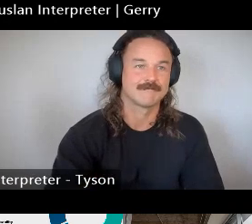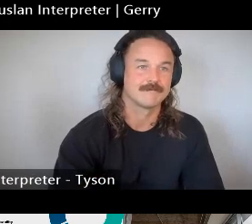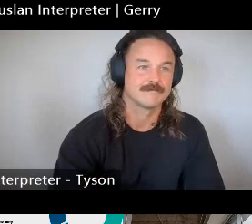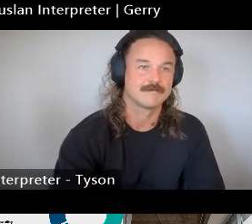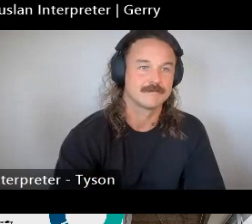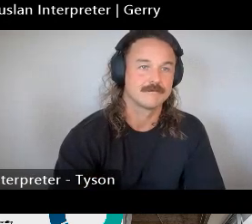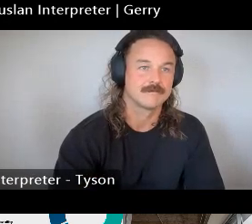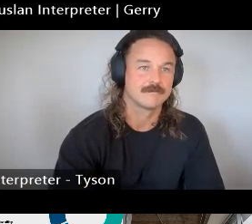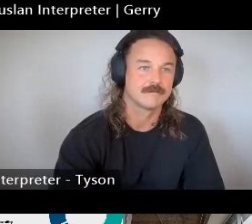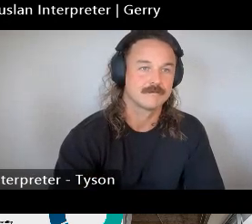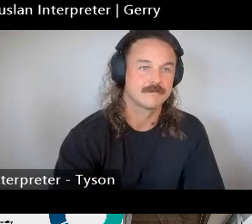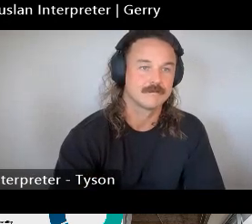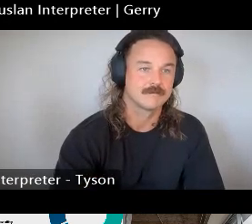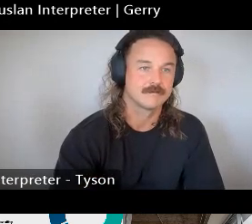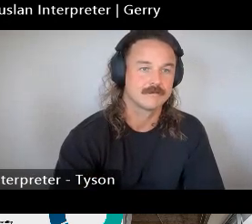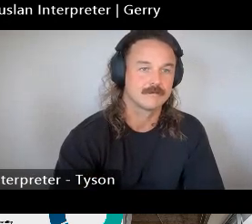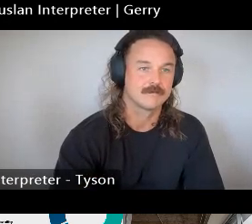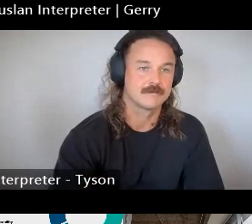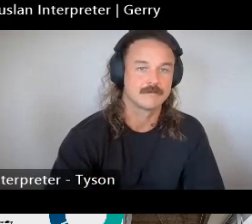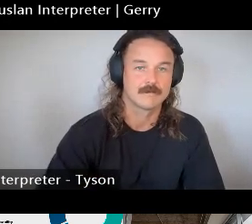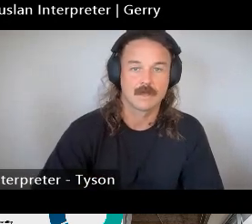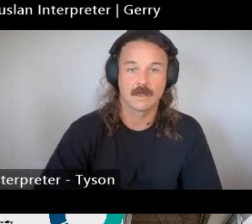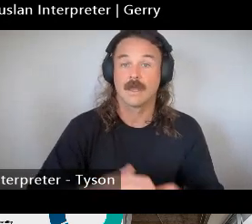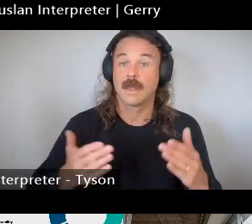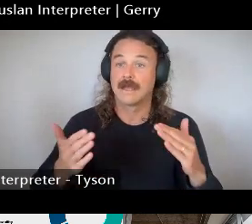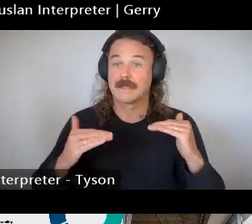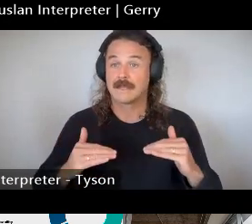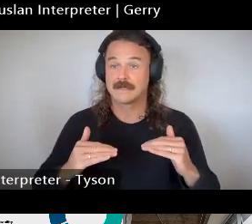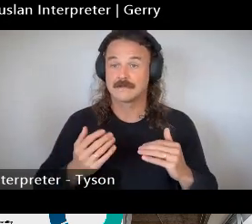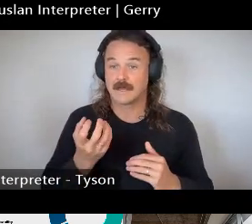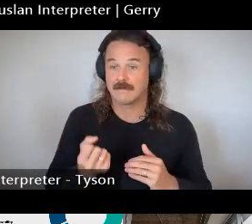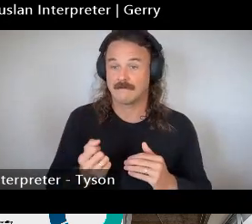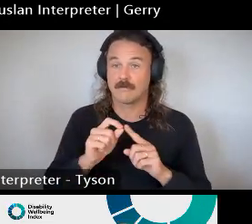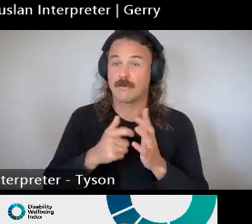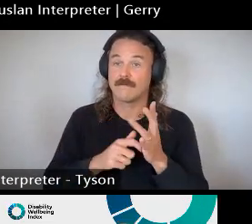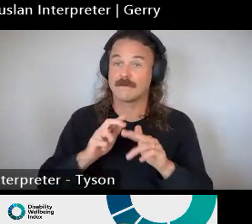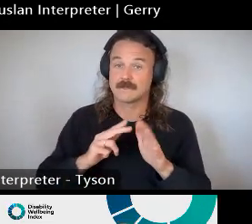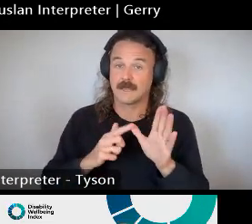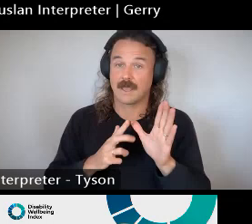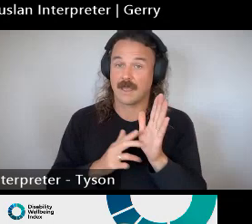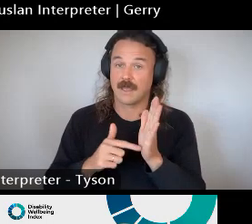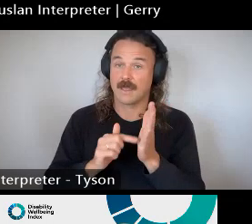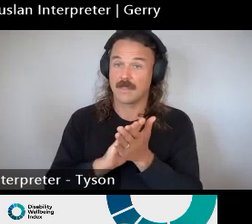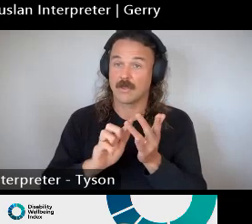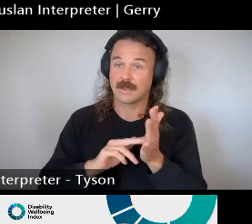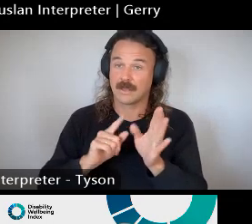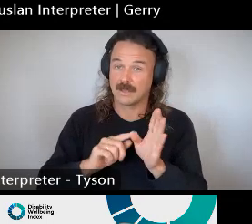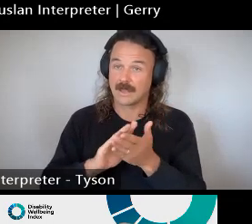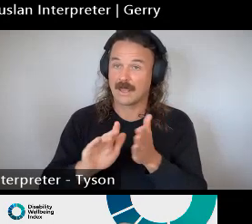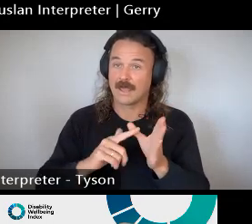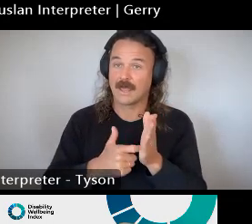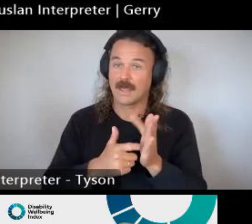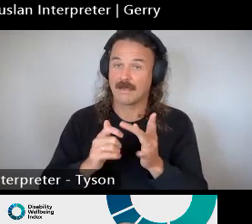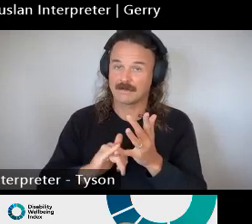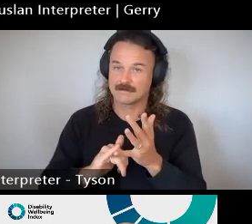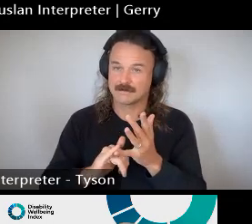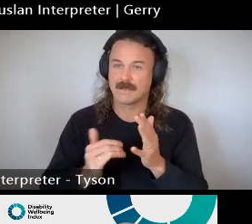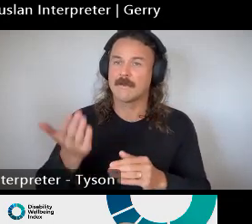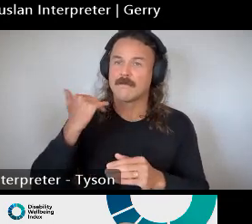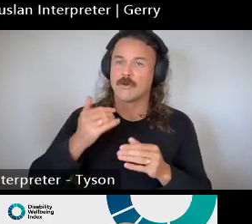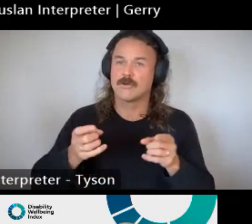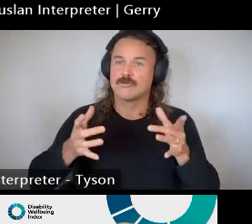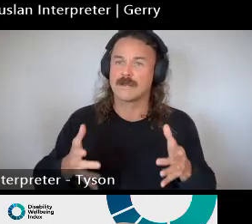So next, we have Professor Anthony Harris. Anthony's the former director of the Centre for